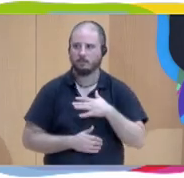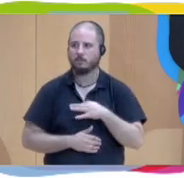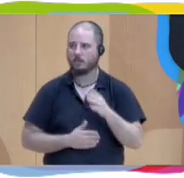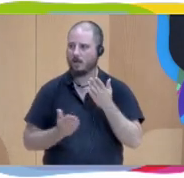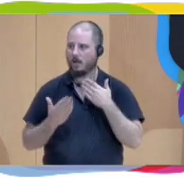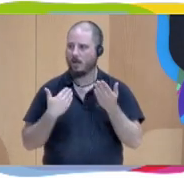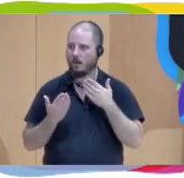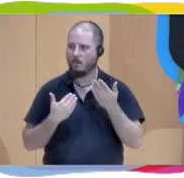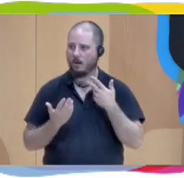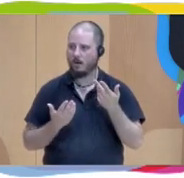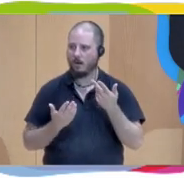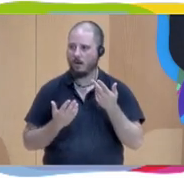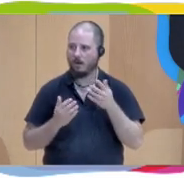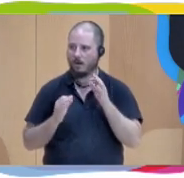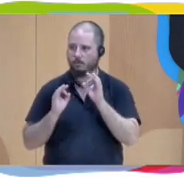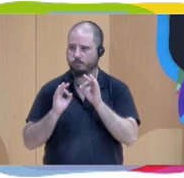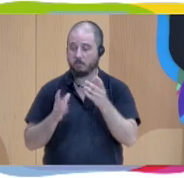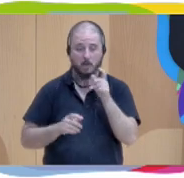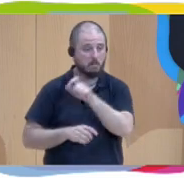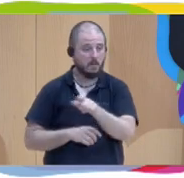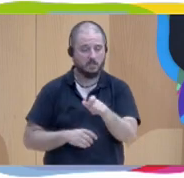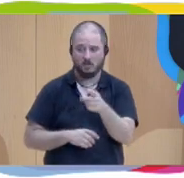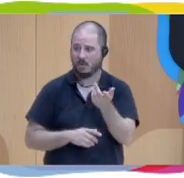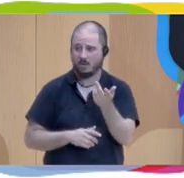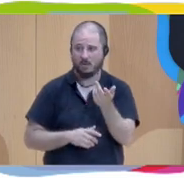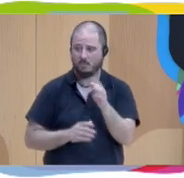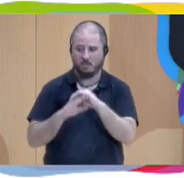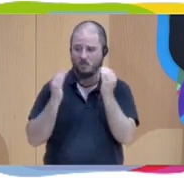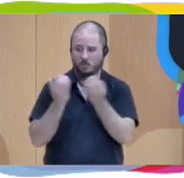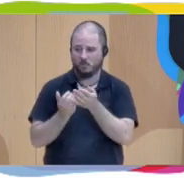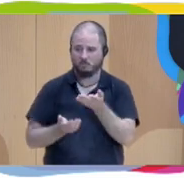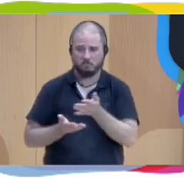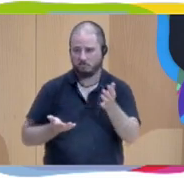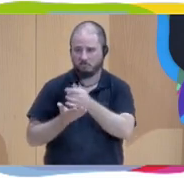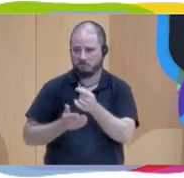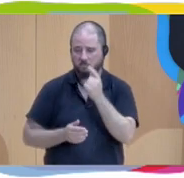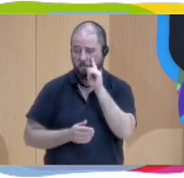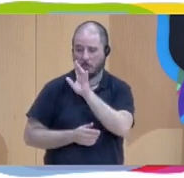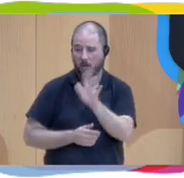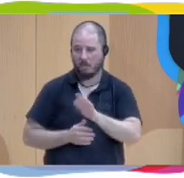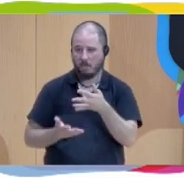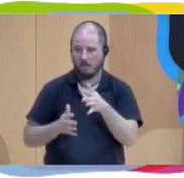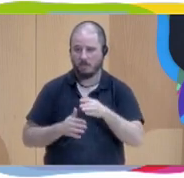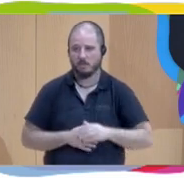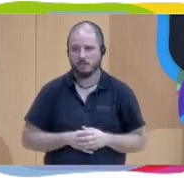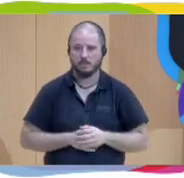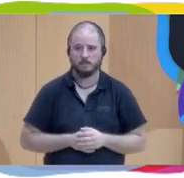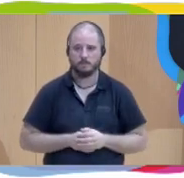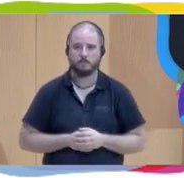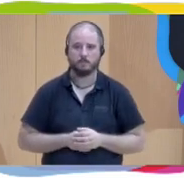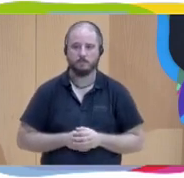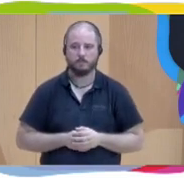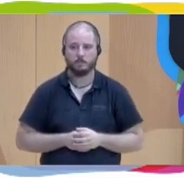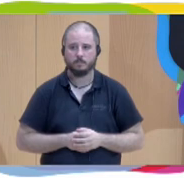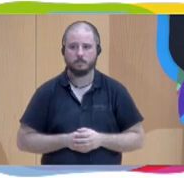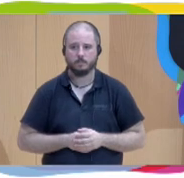everywhere. And in my mind, it's quite strong thinking at the